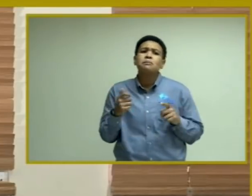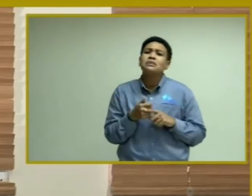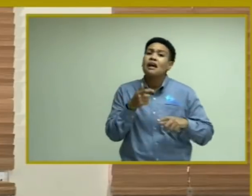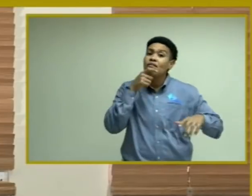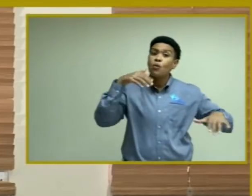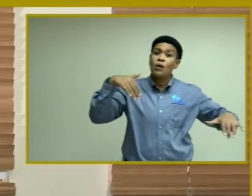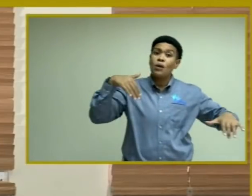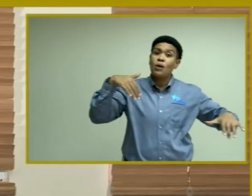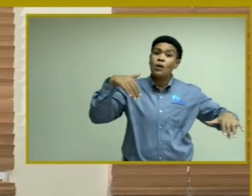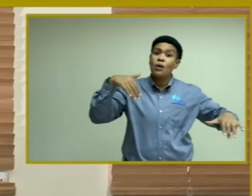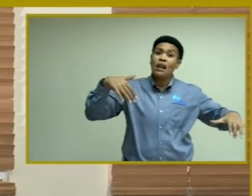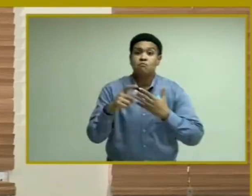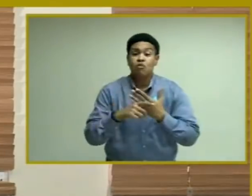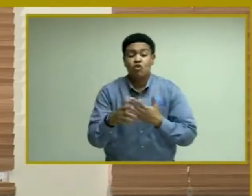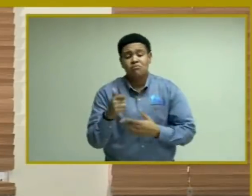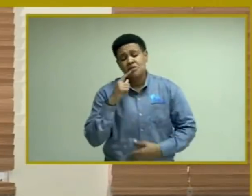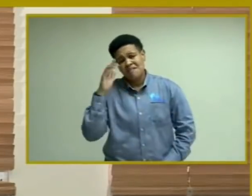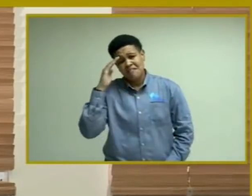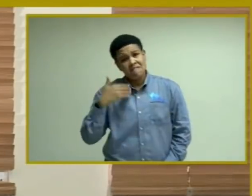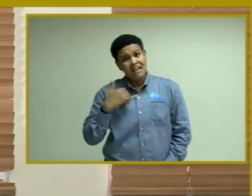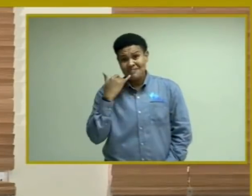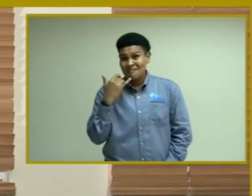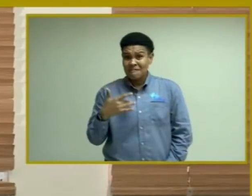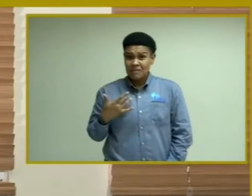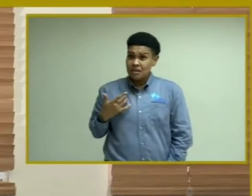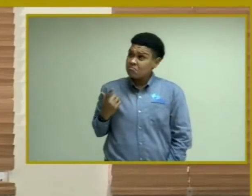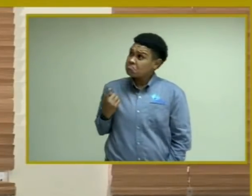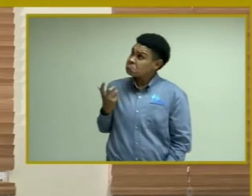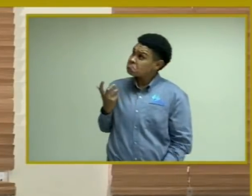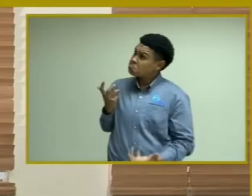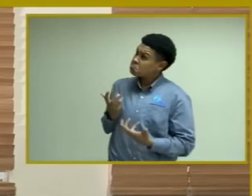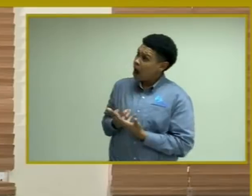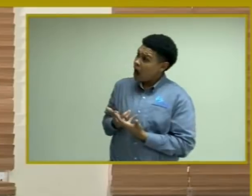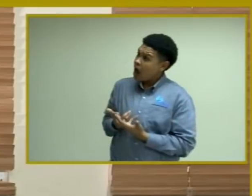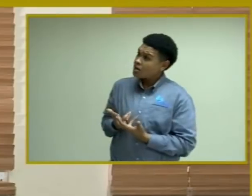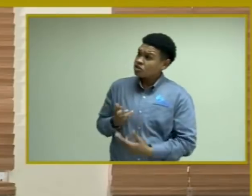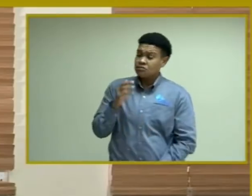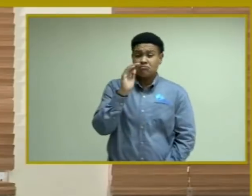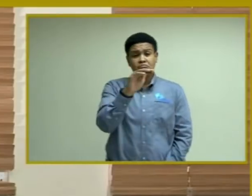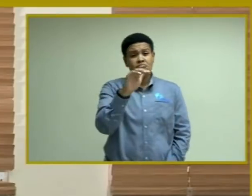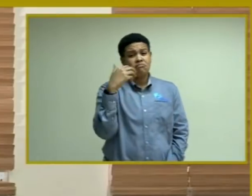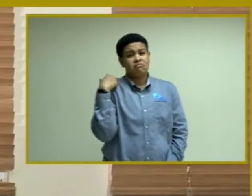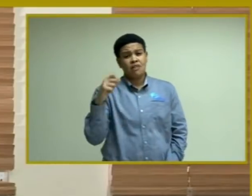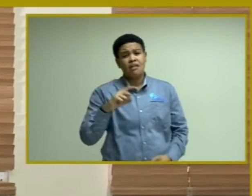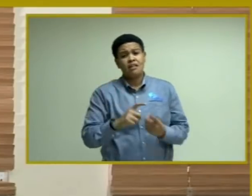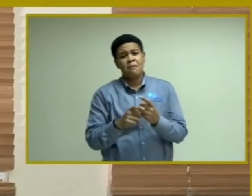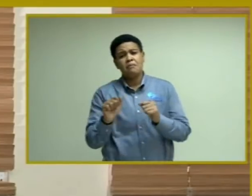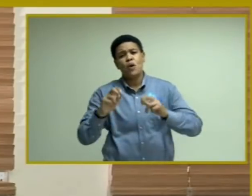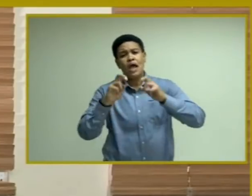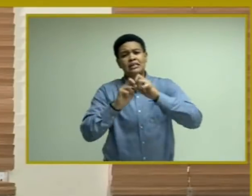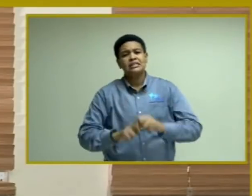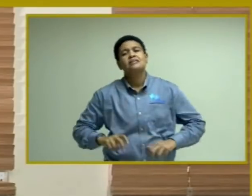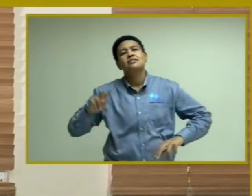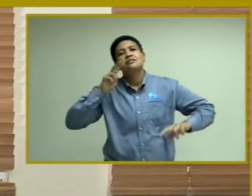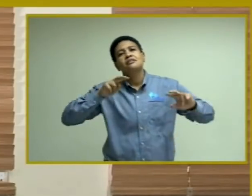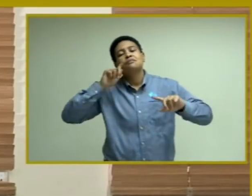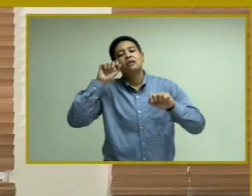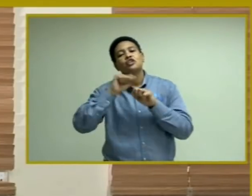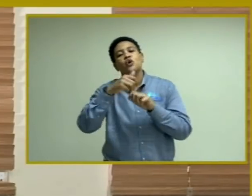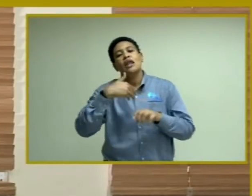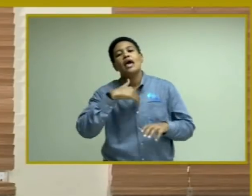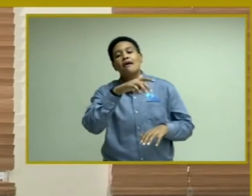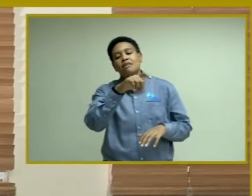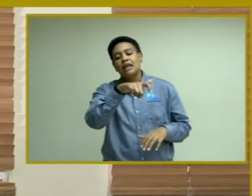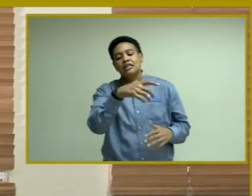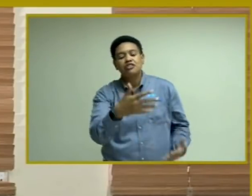not been a part of the program are invited to reach out to the health department so that they can be assessed to ensure that they have the